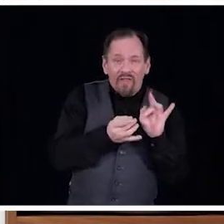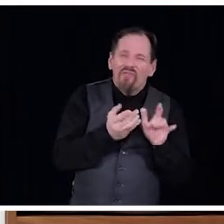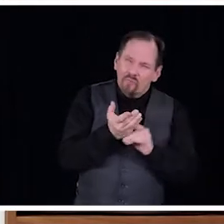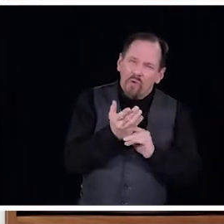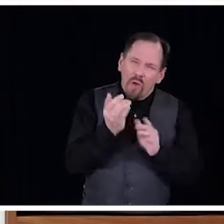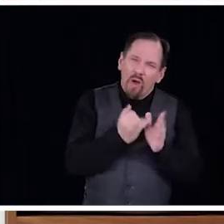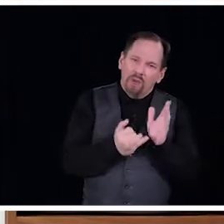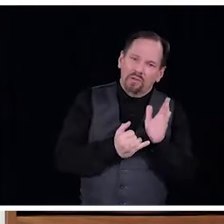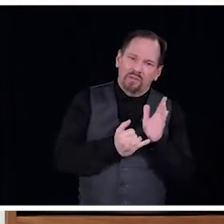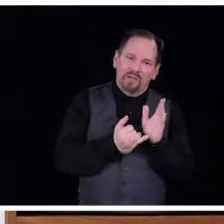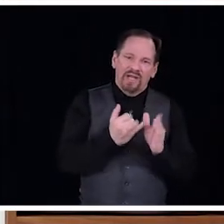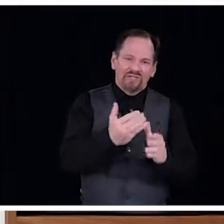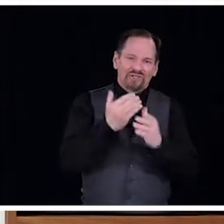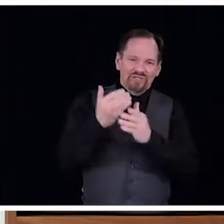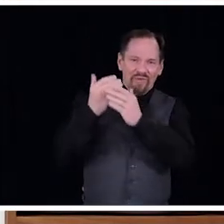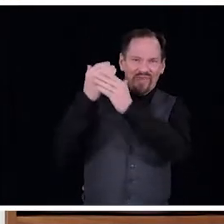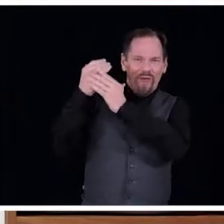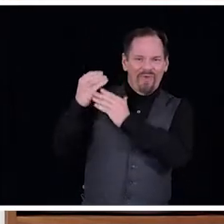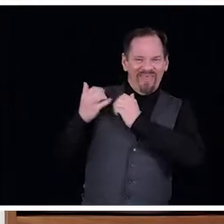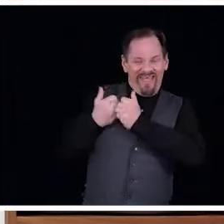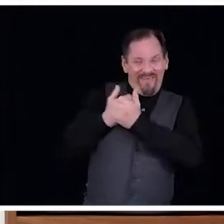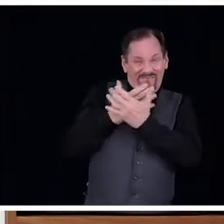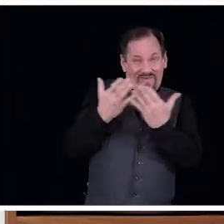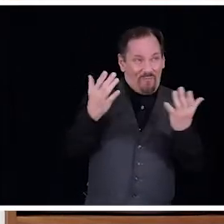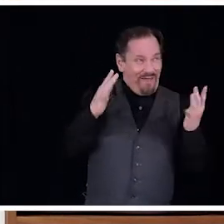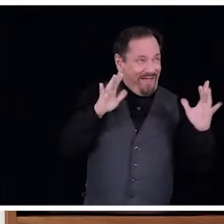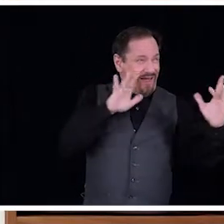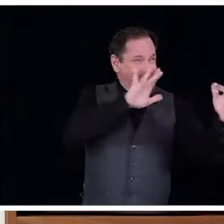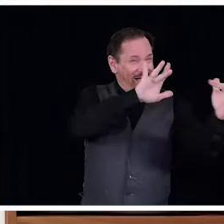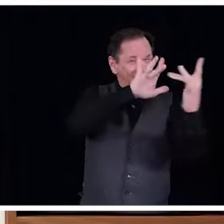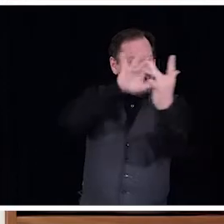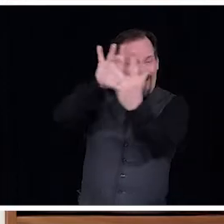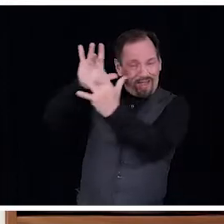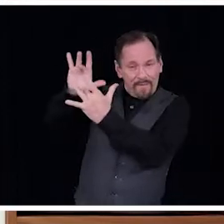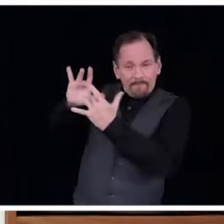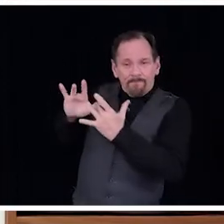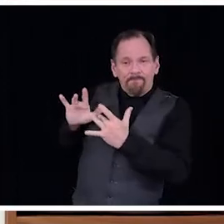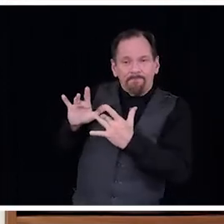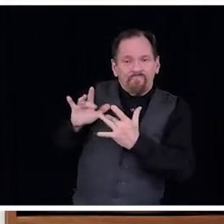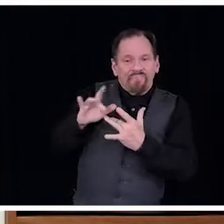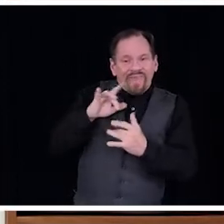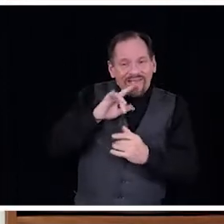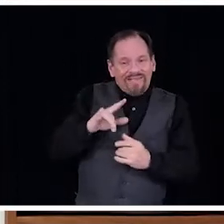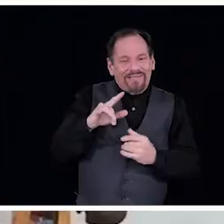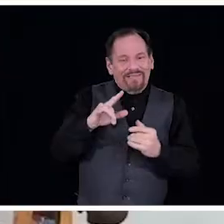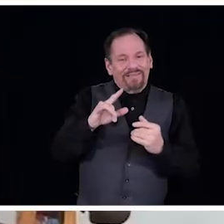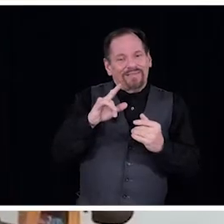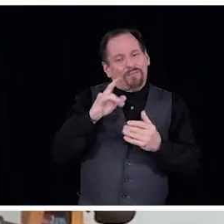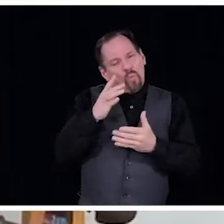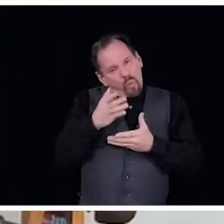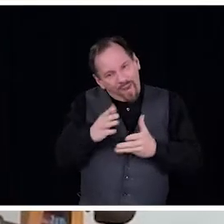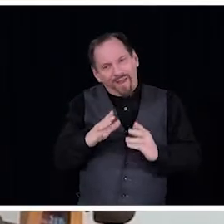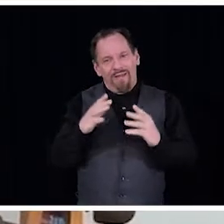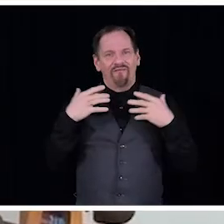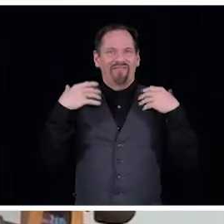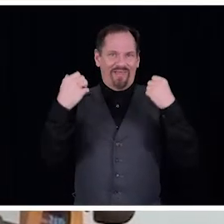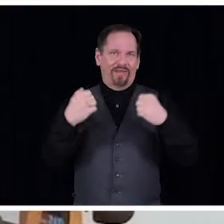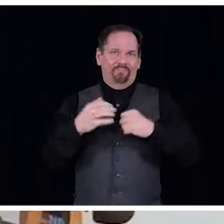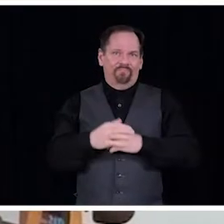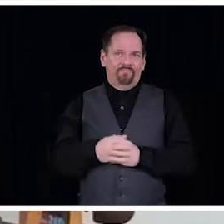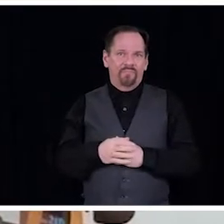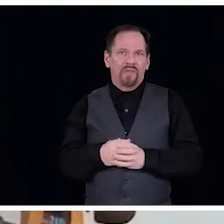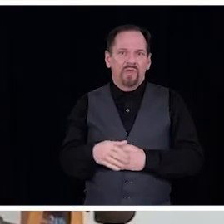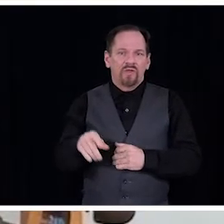that sharing that with everyone is a form of healing. You're the epitome of a